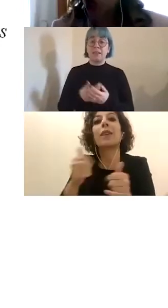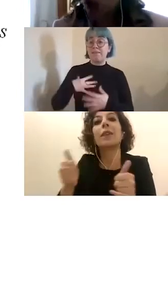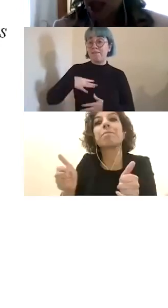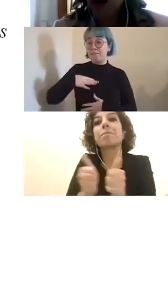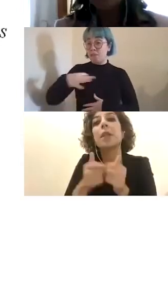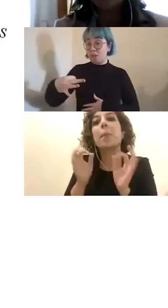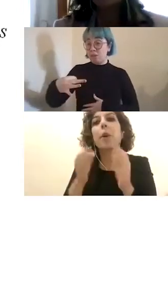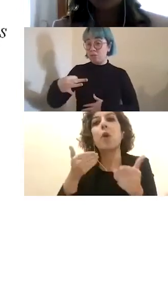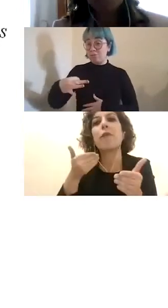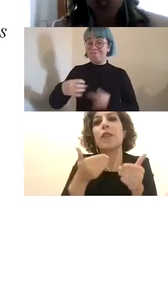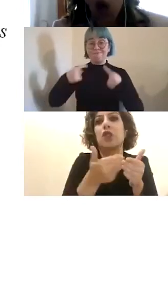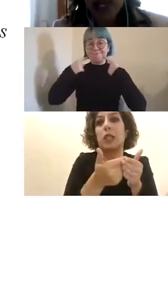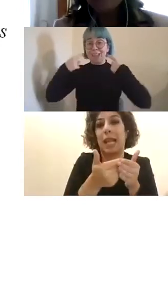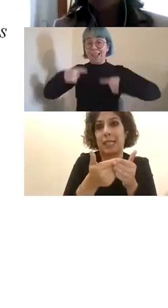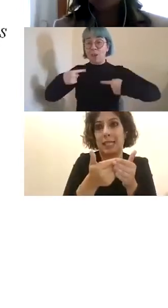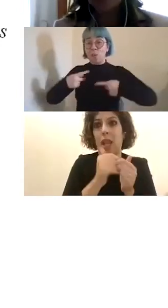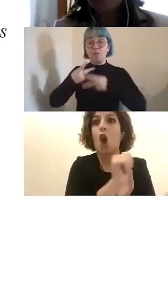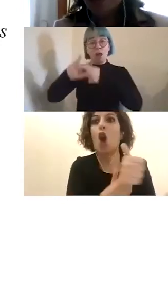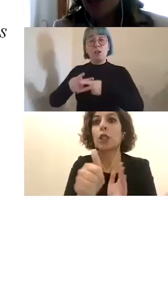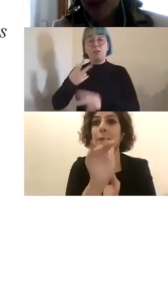voluntary legal guardians